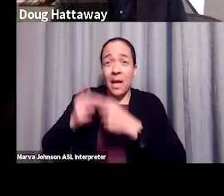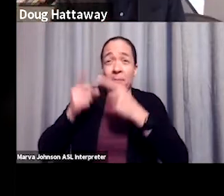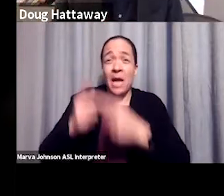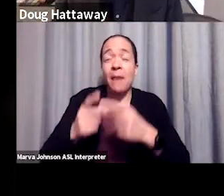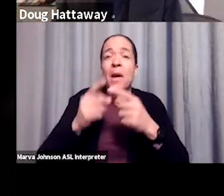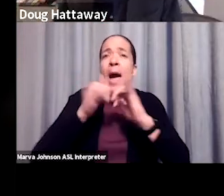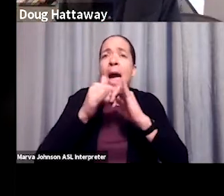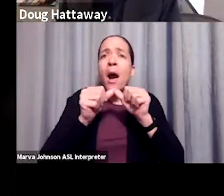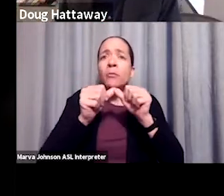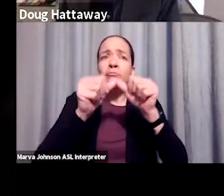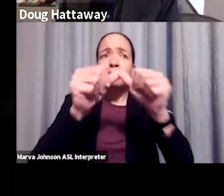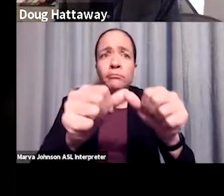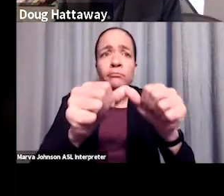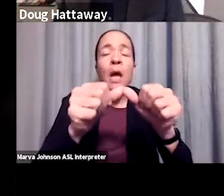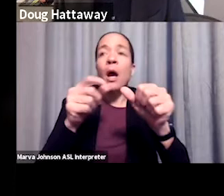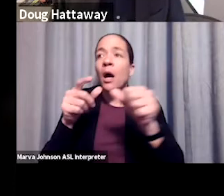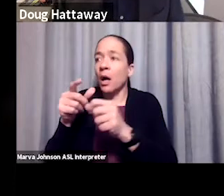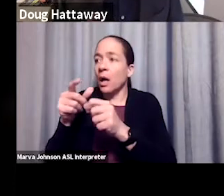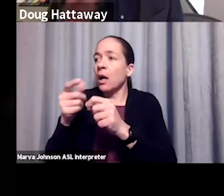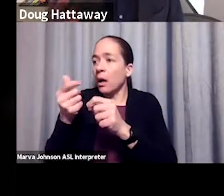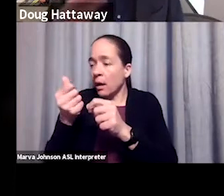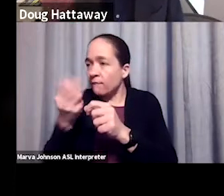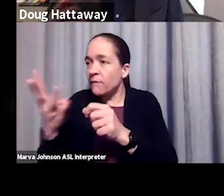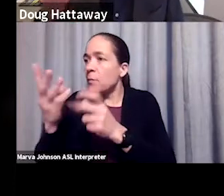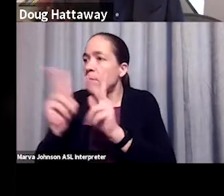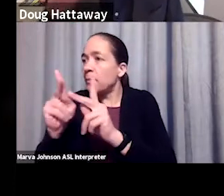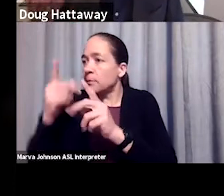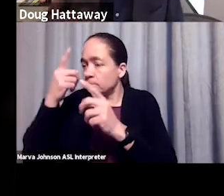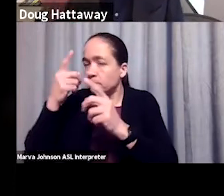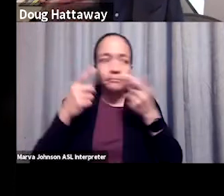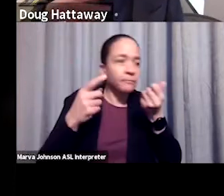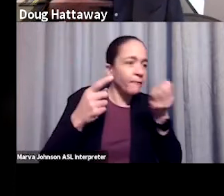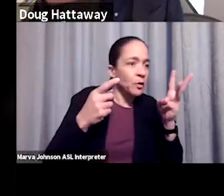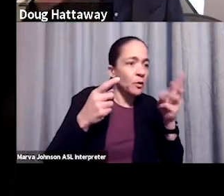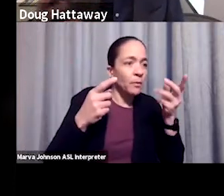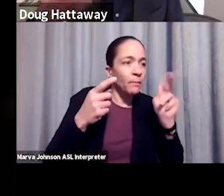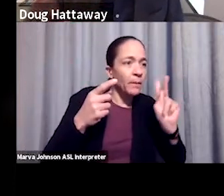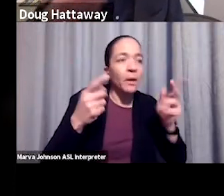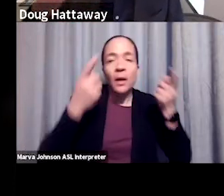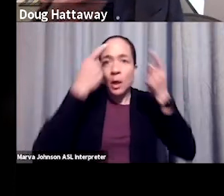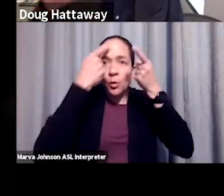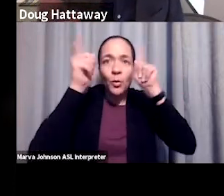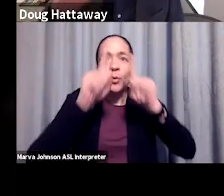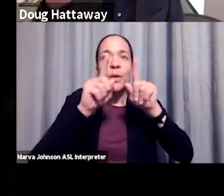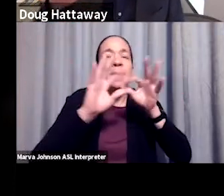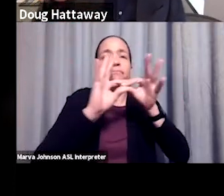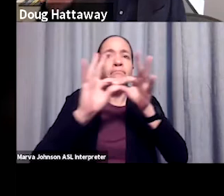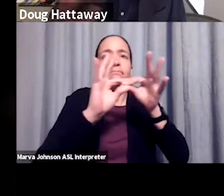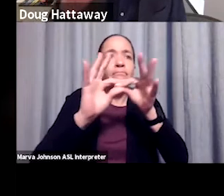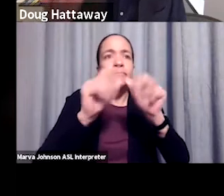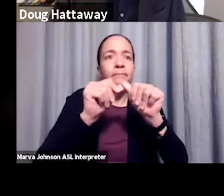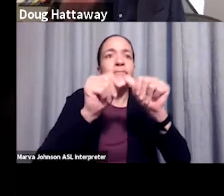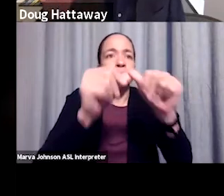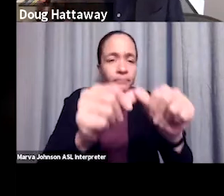and move the country forward. And I think that's something you'll see as we're sharing ways that you can talk about